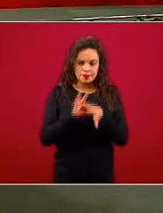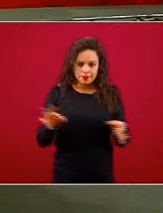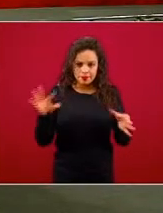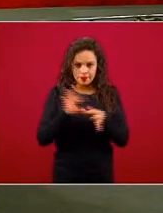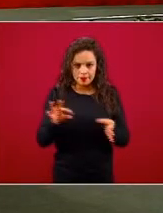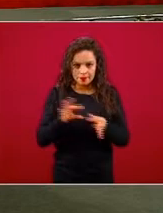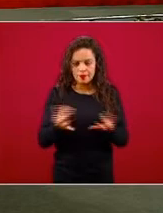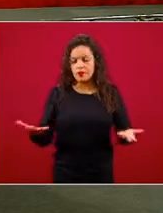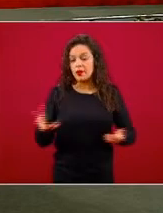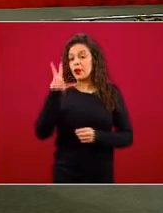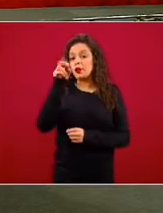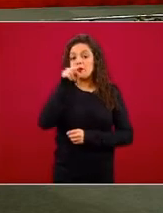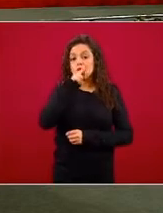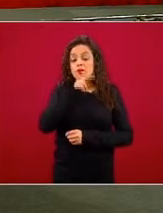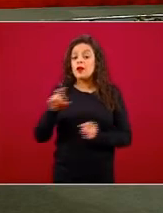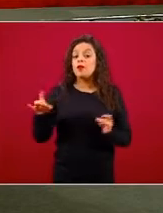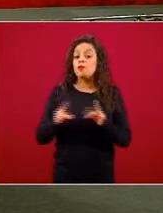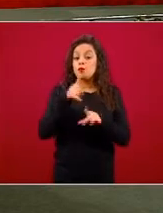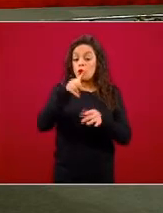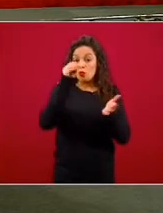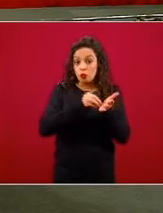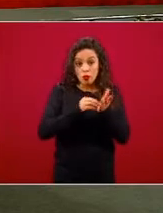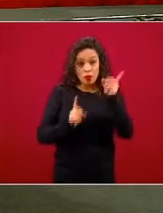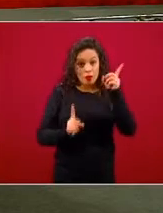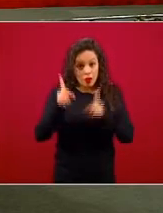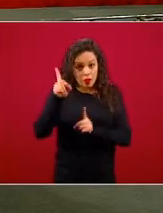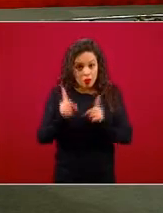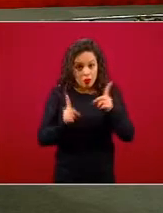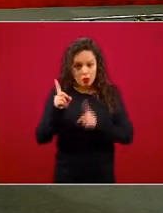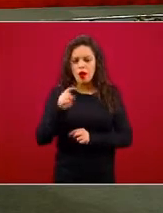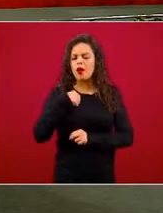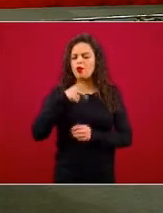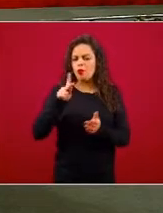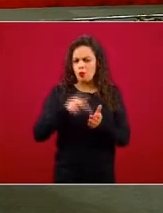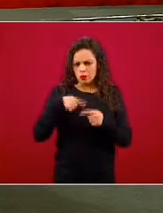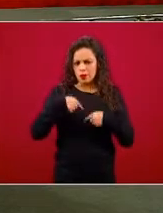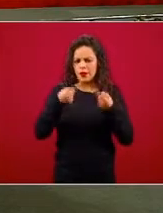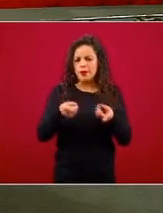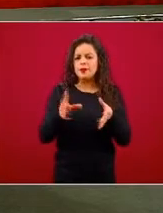concerns at any given time, I will explain it once again.